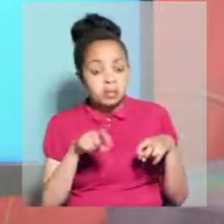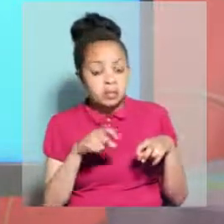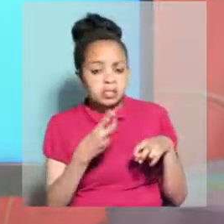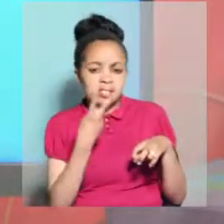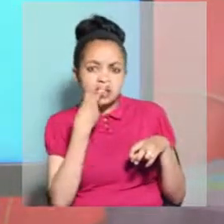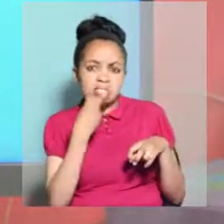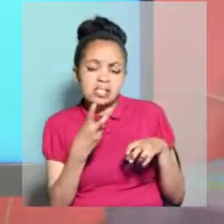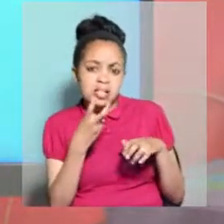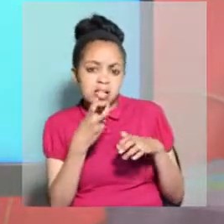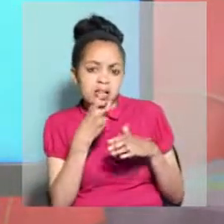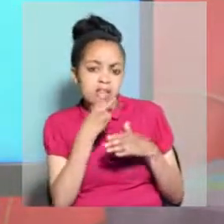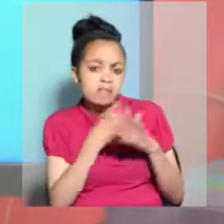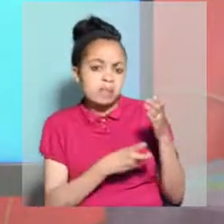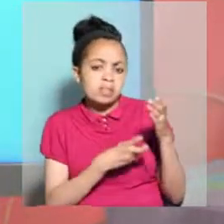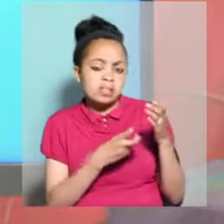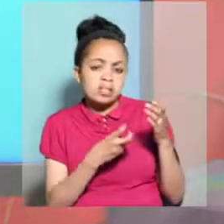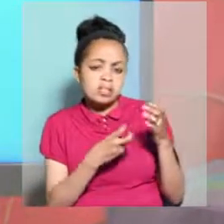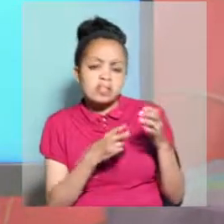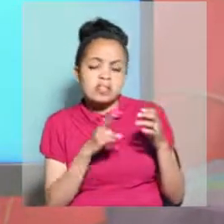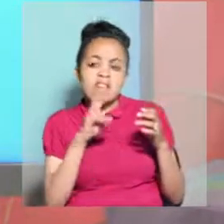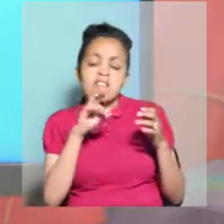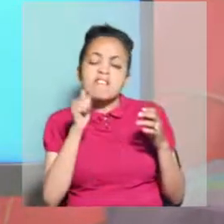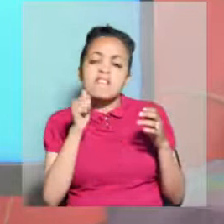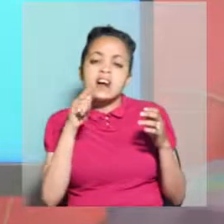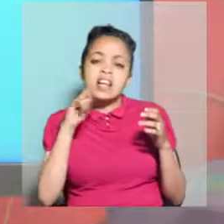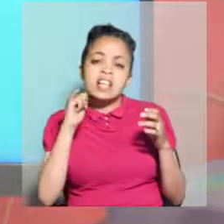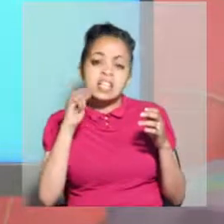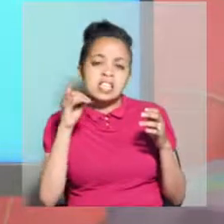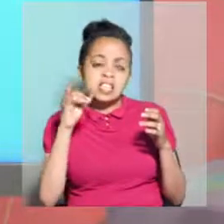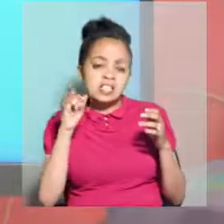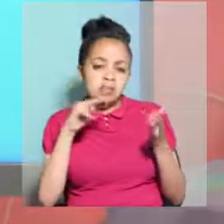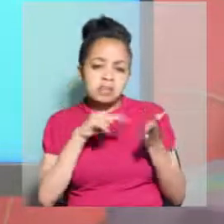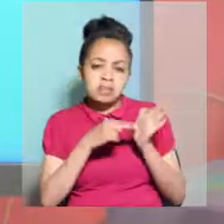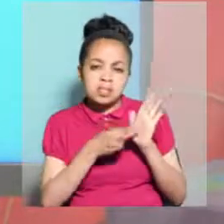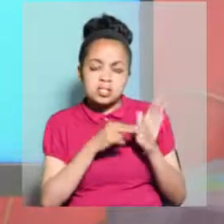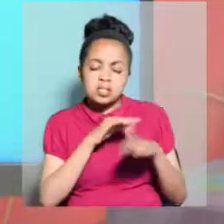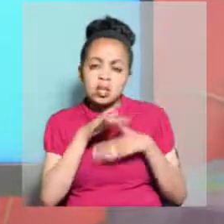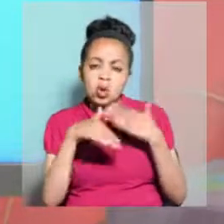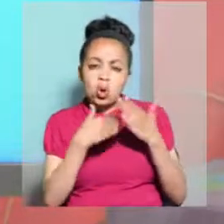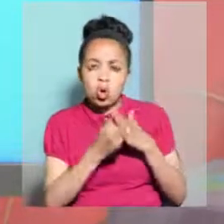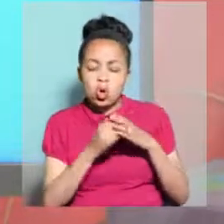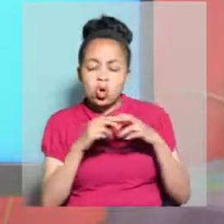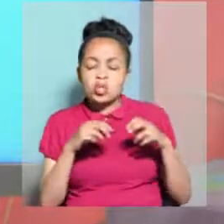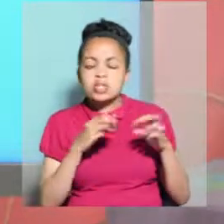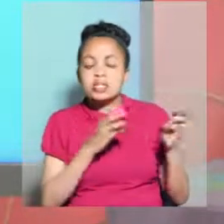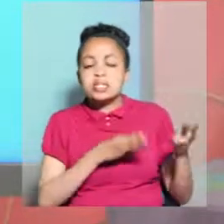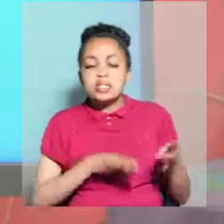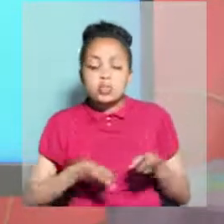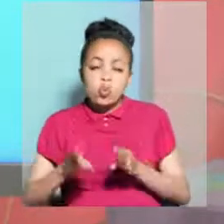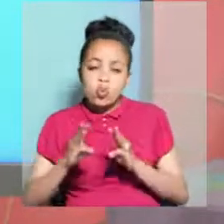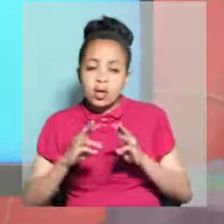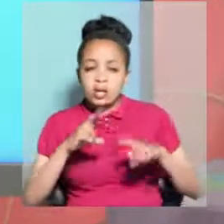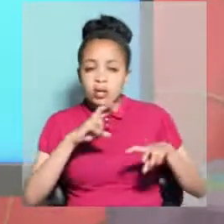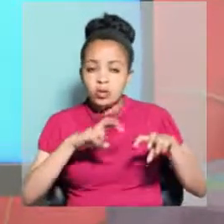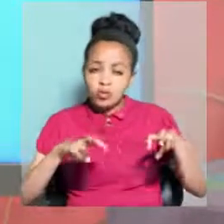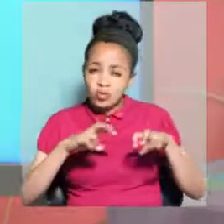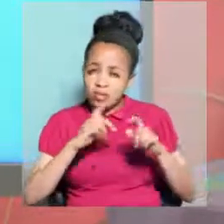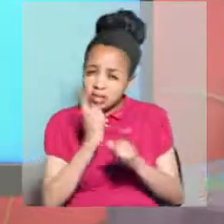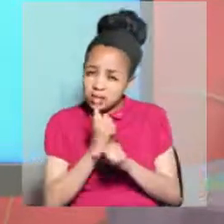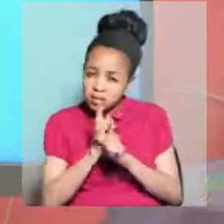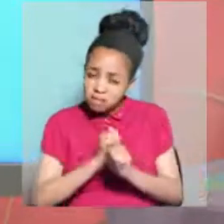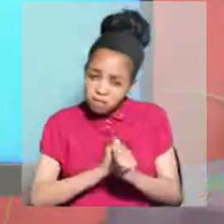here. When you say validity, all the scientific step of scientific method properly